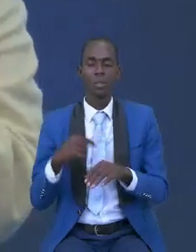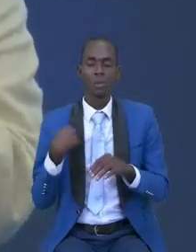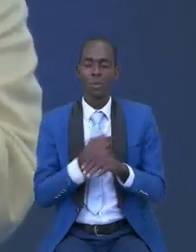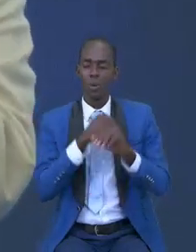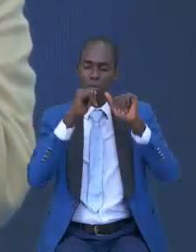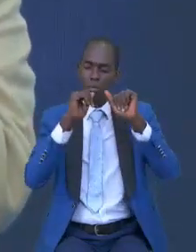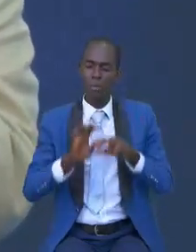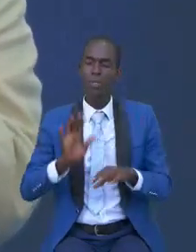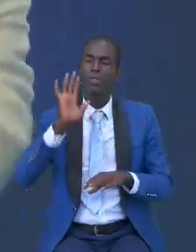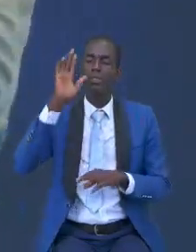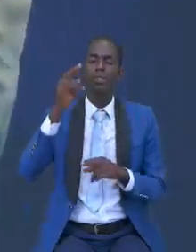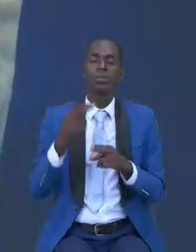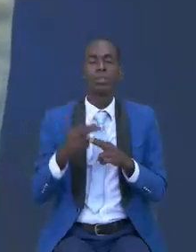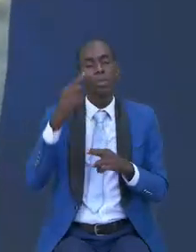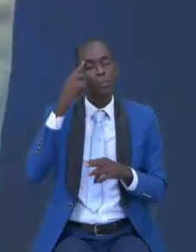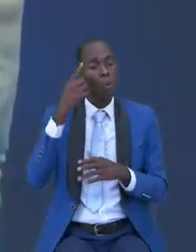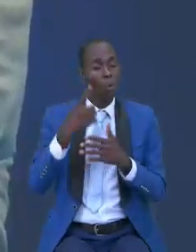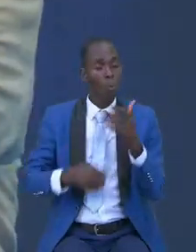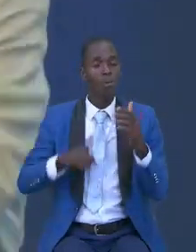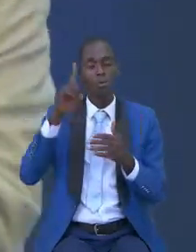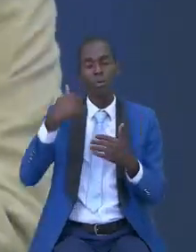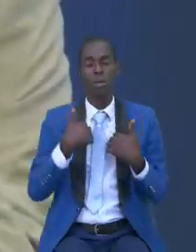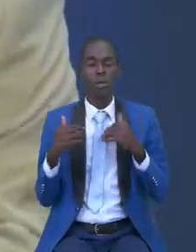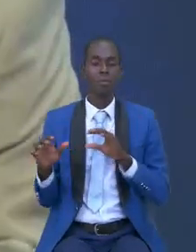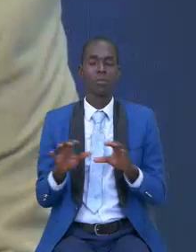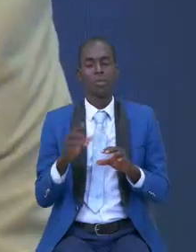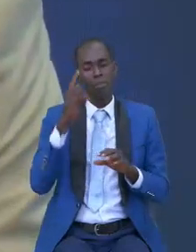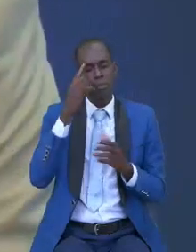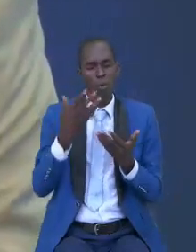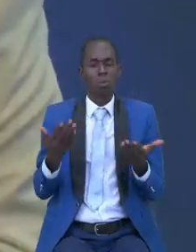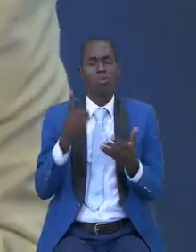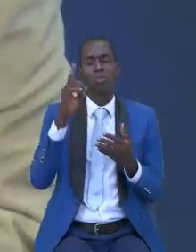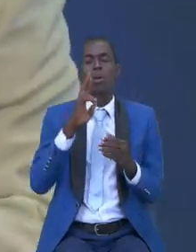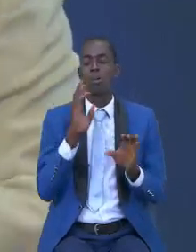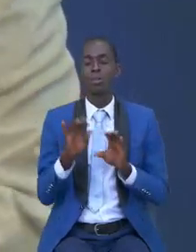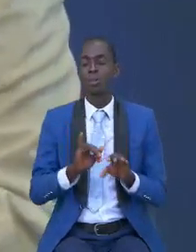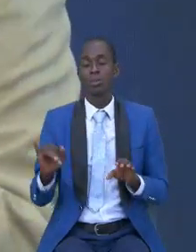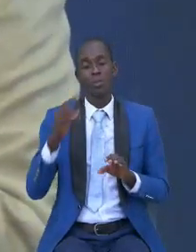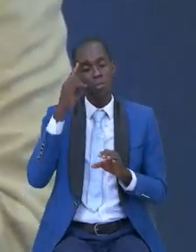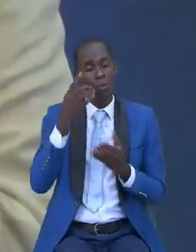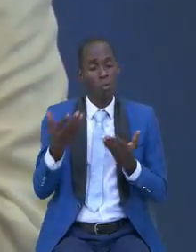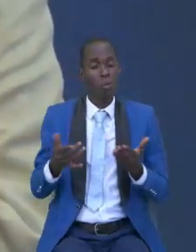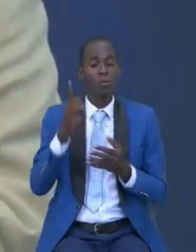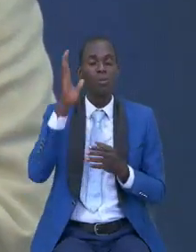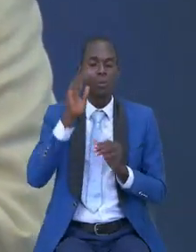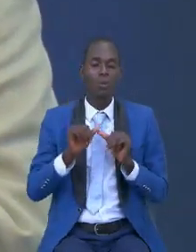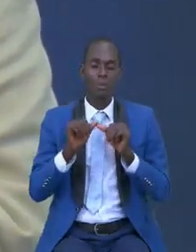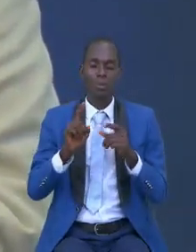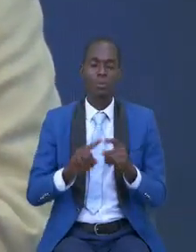bless your name for what you have done, for what you are doing, for what you'll continue to